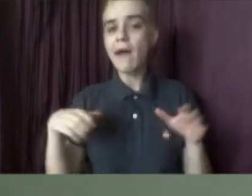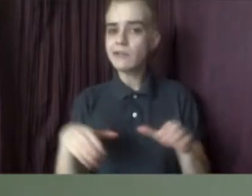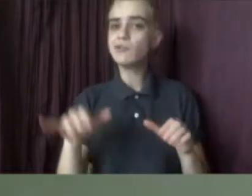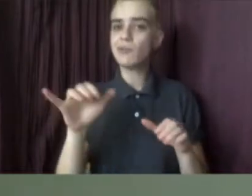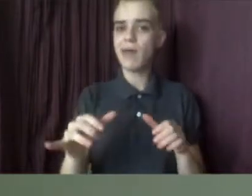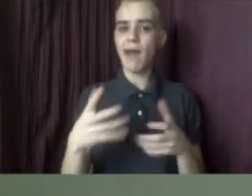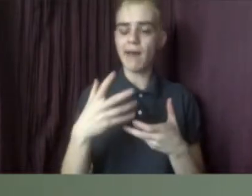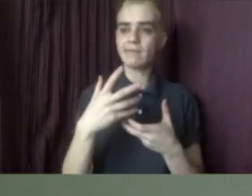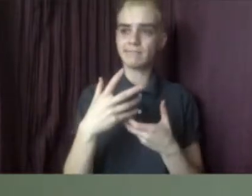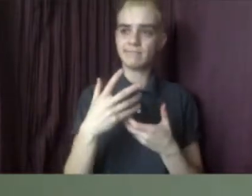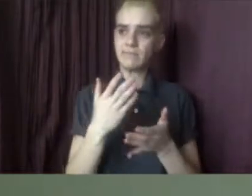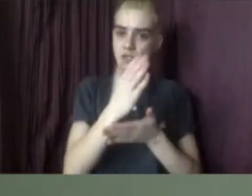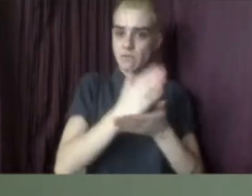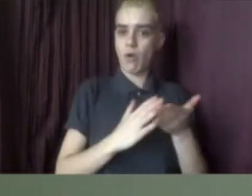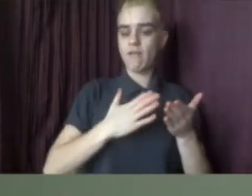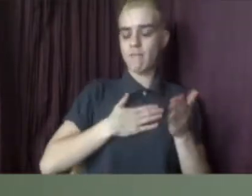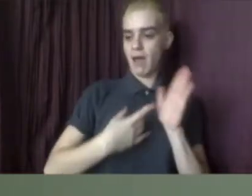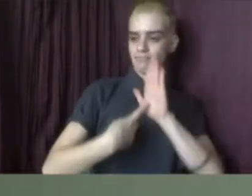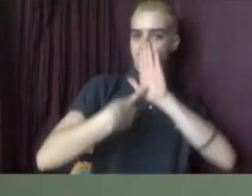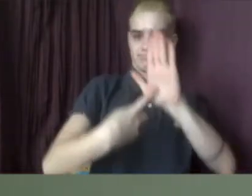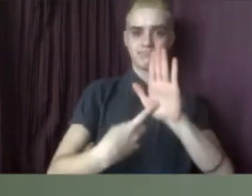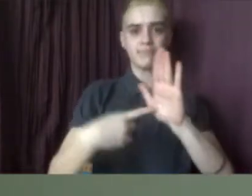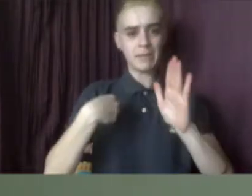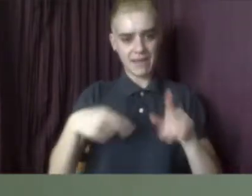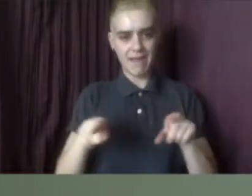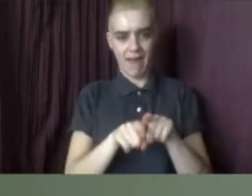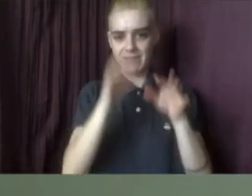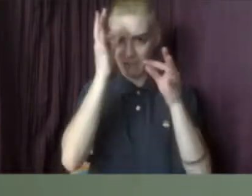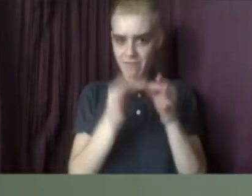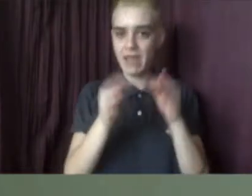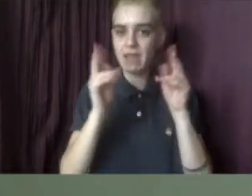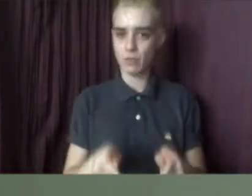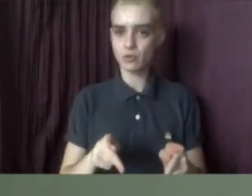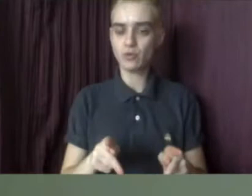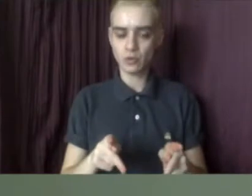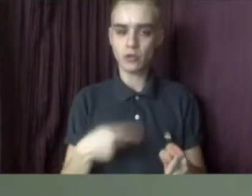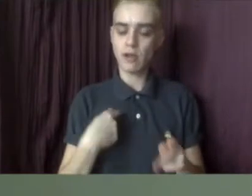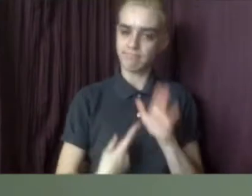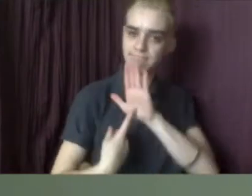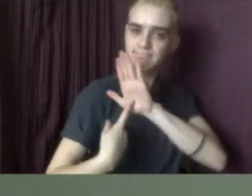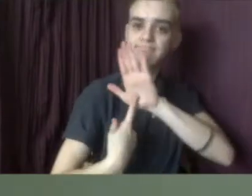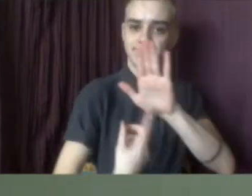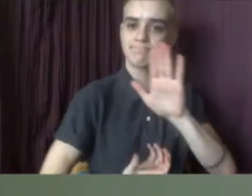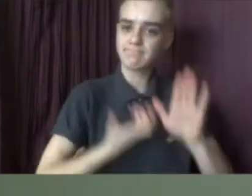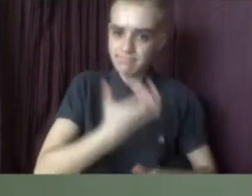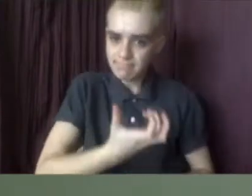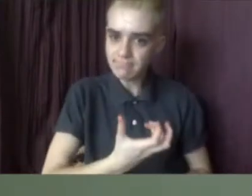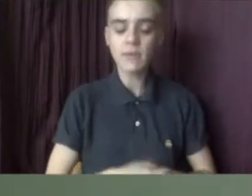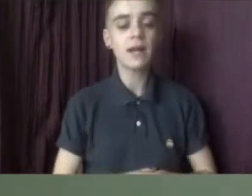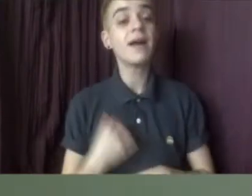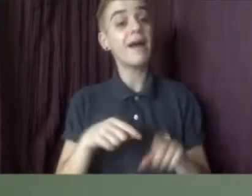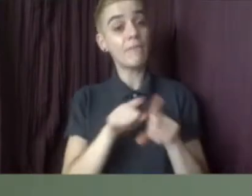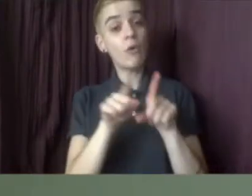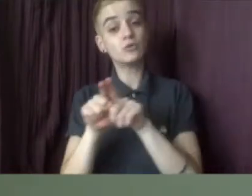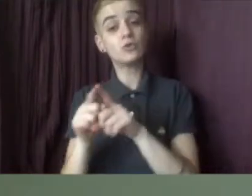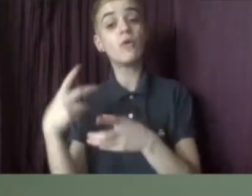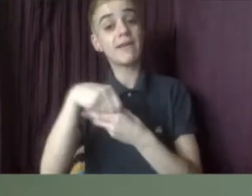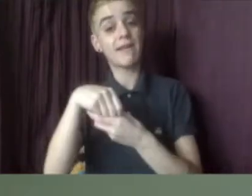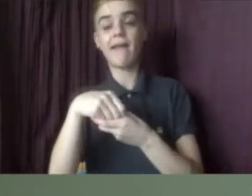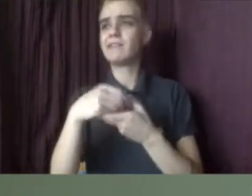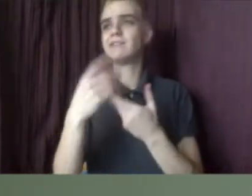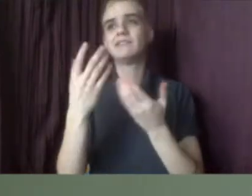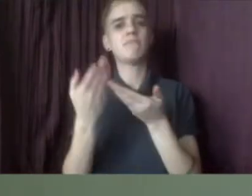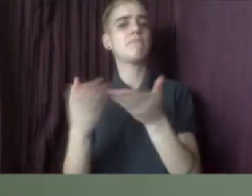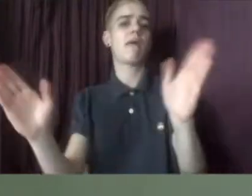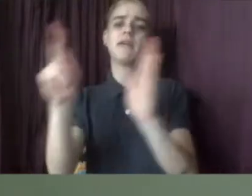by advocating and being a voice for the people here in Georgia for many years. Just a few things about voting